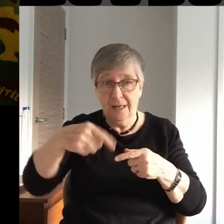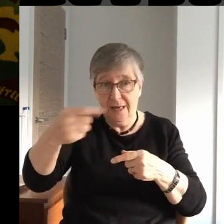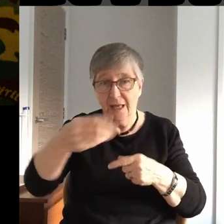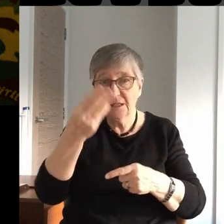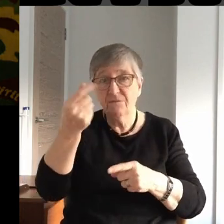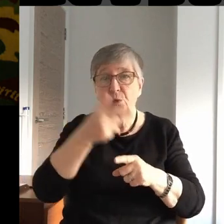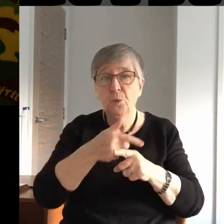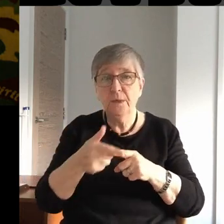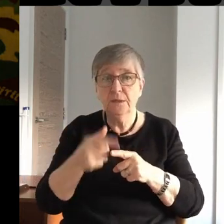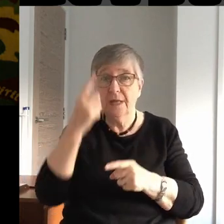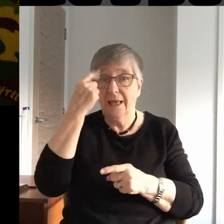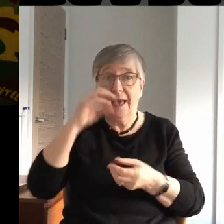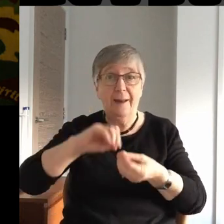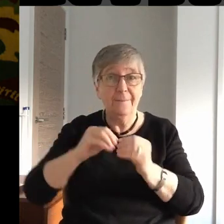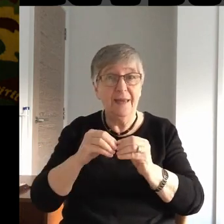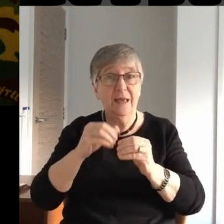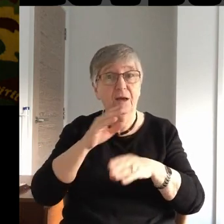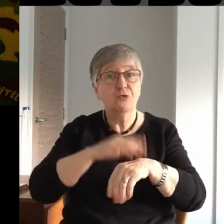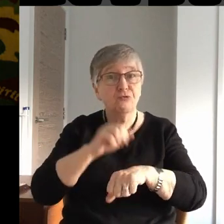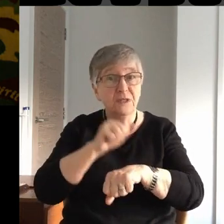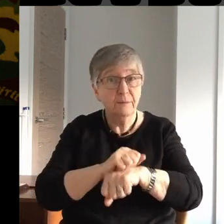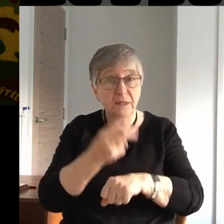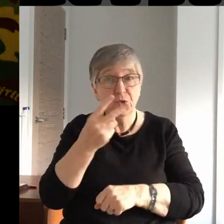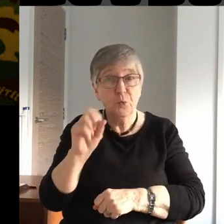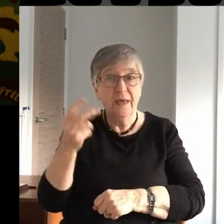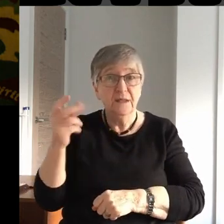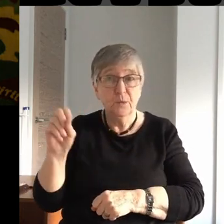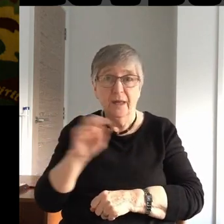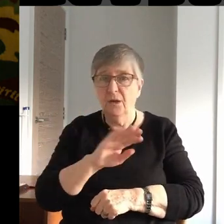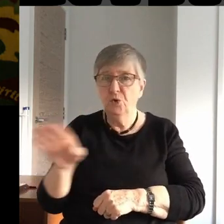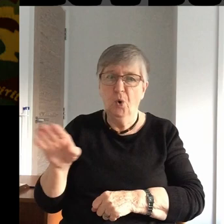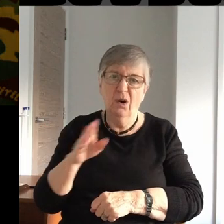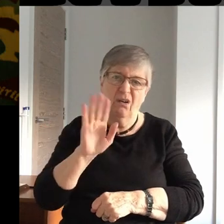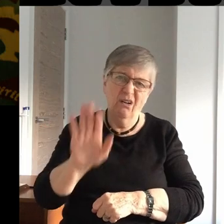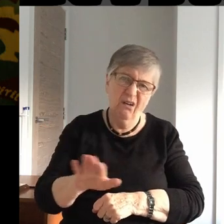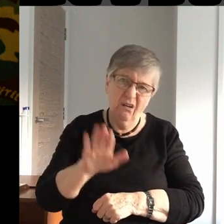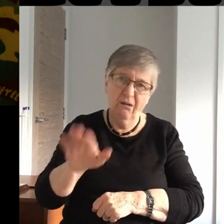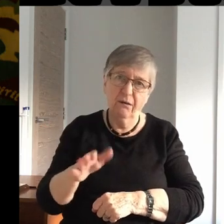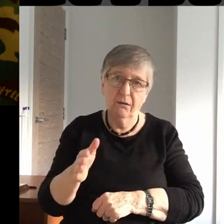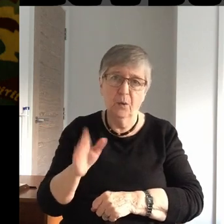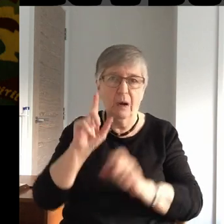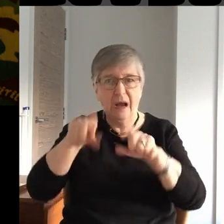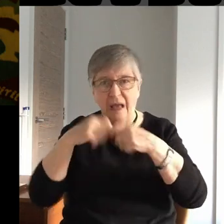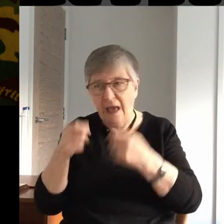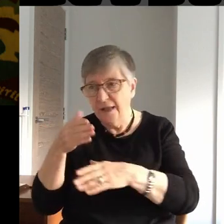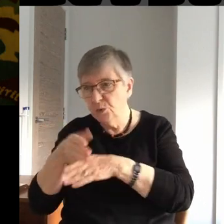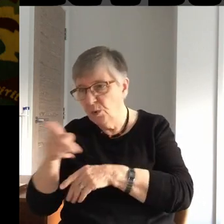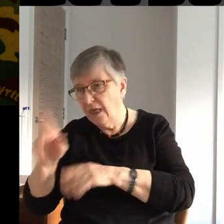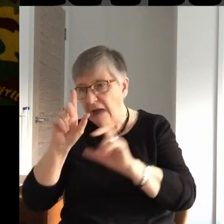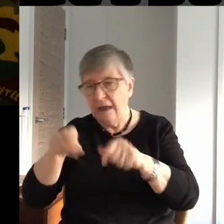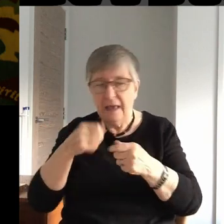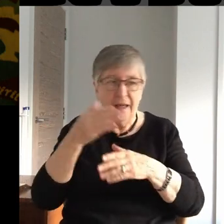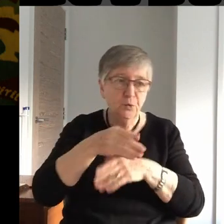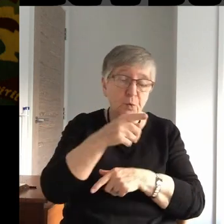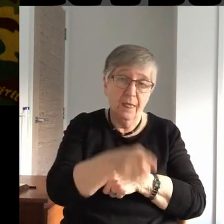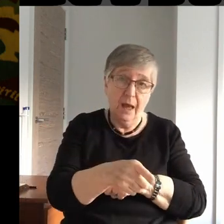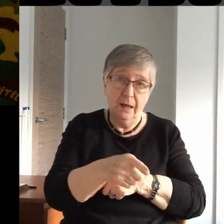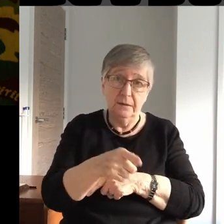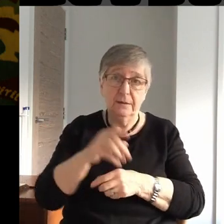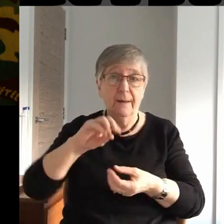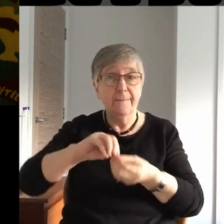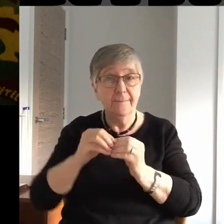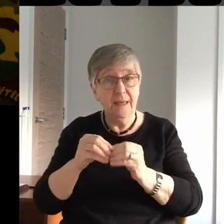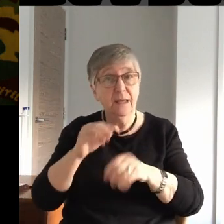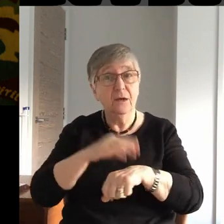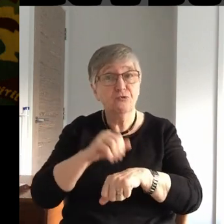can make Christmas 2020 not a damp squib because we can't do this and can't do that and can't do the next thing, but